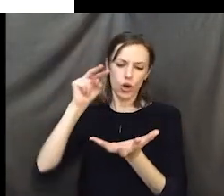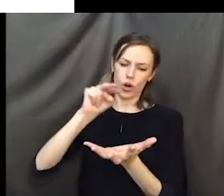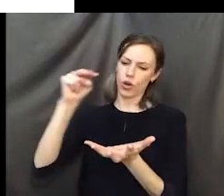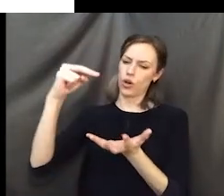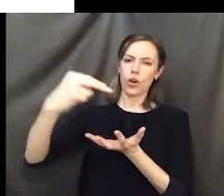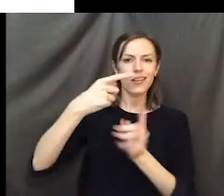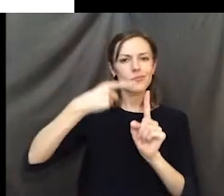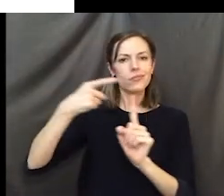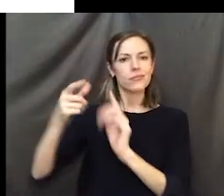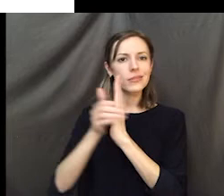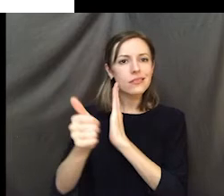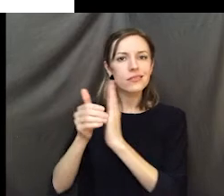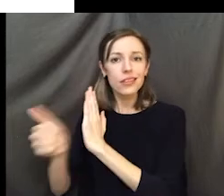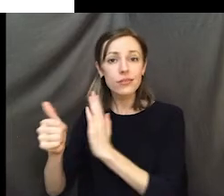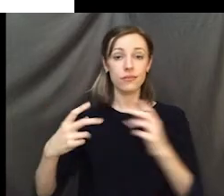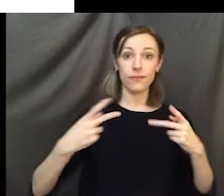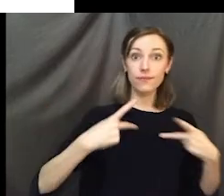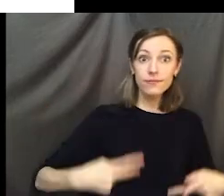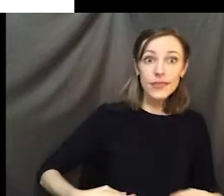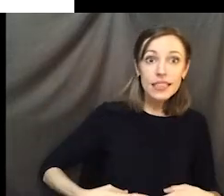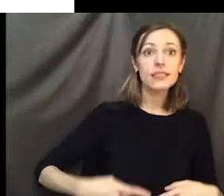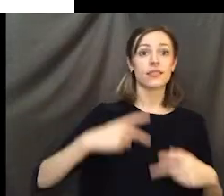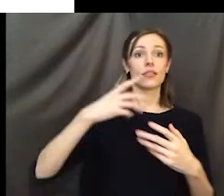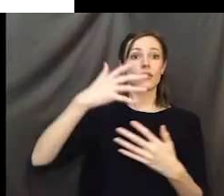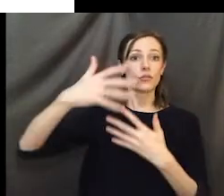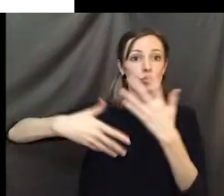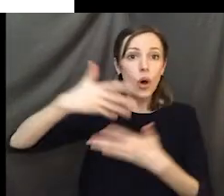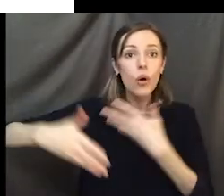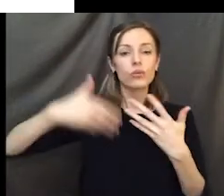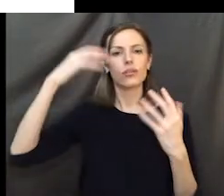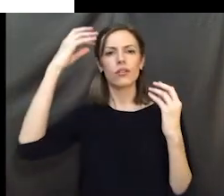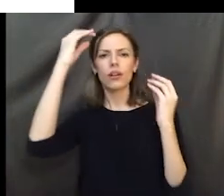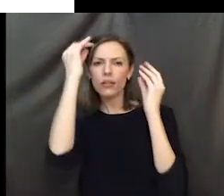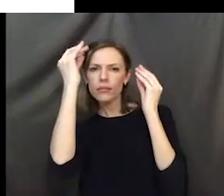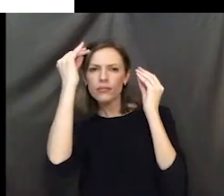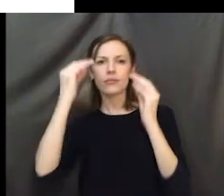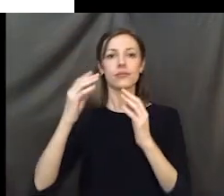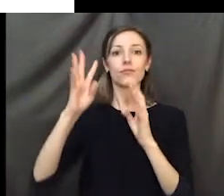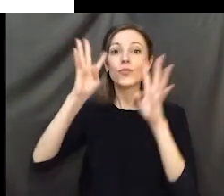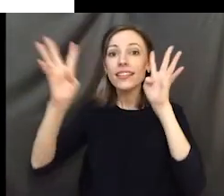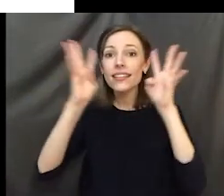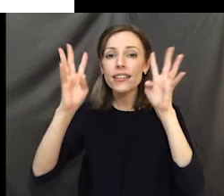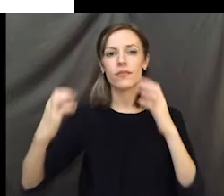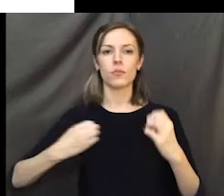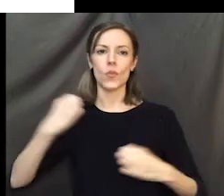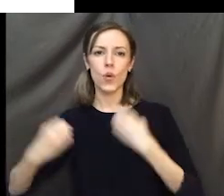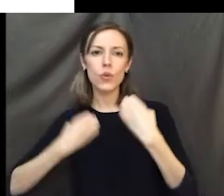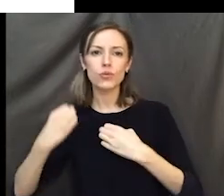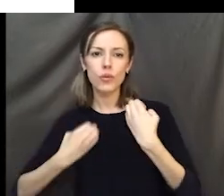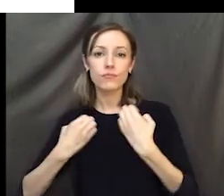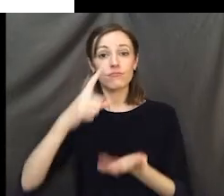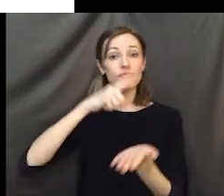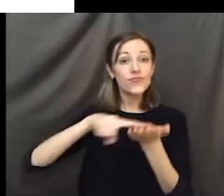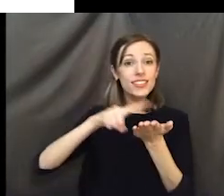cognitive, creative, and emotional skills. Research suggests that playful learning experiences appear to be a particularly